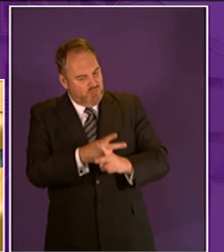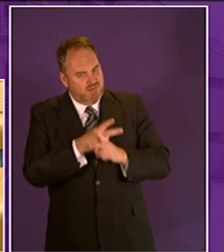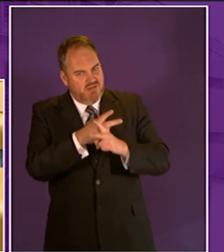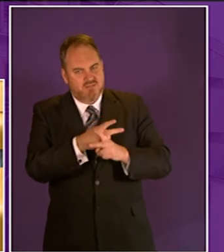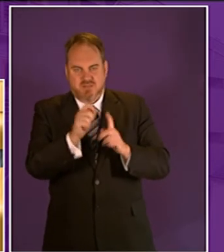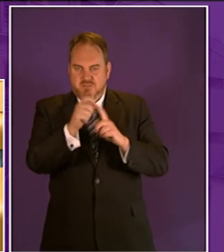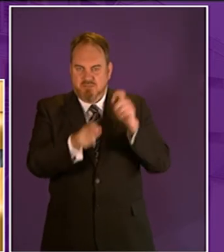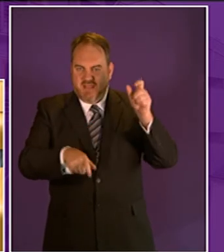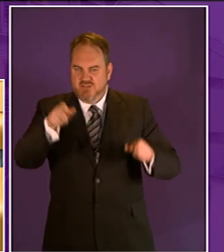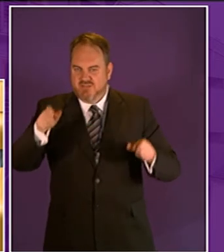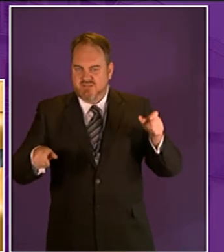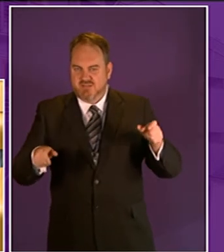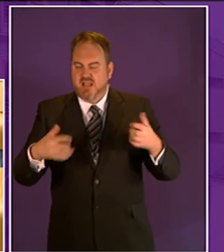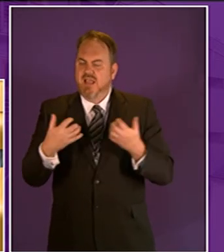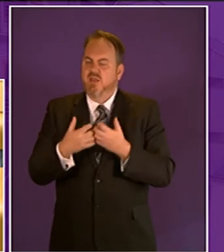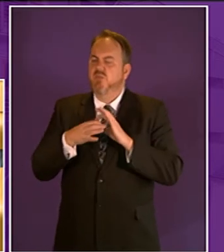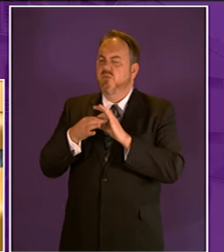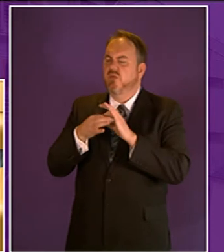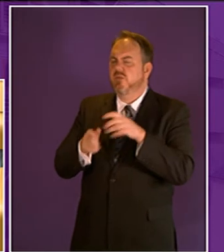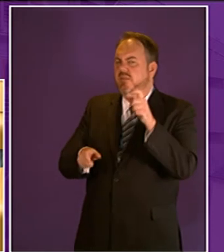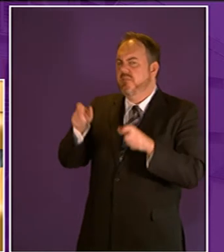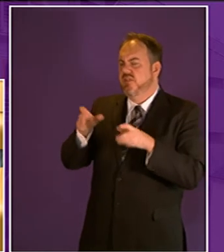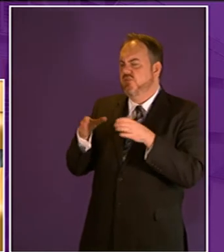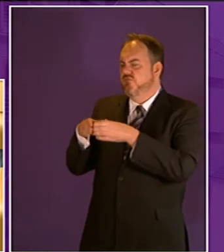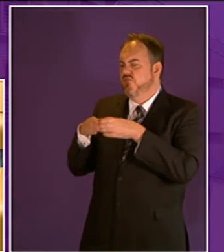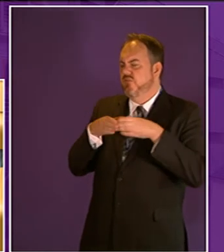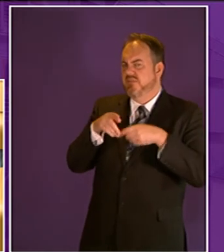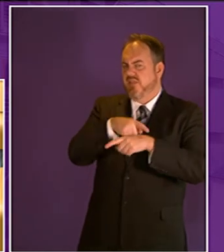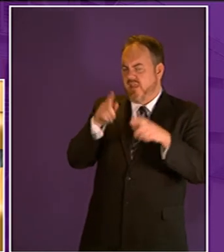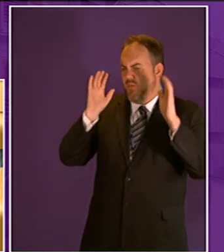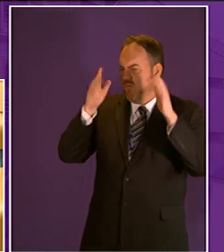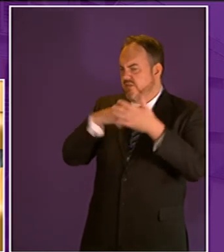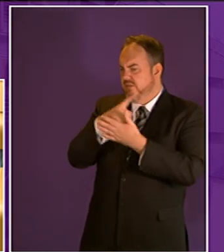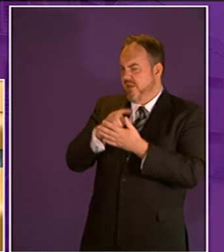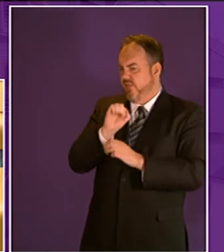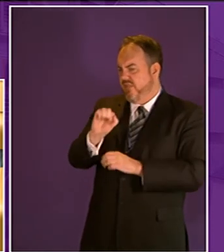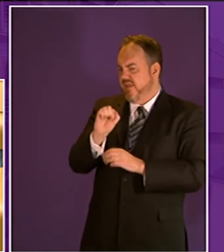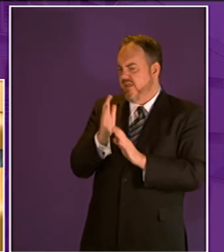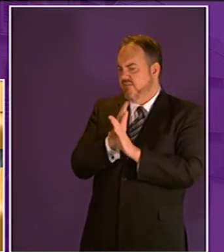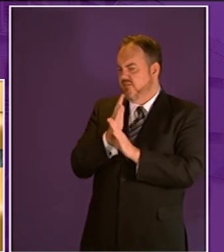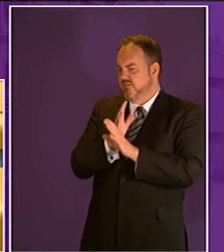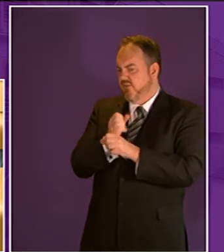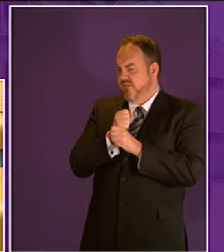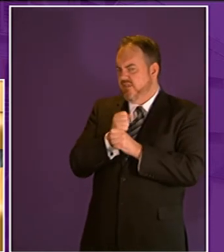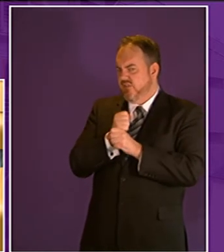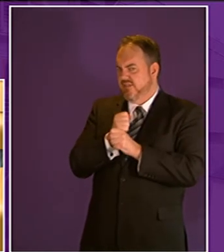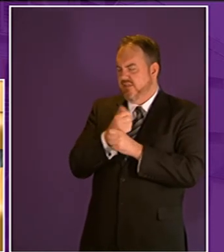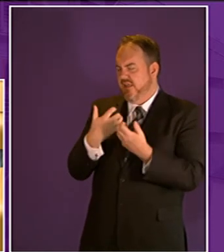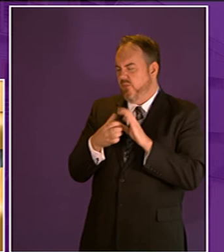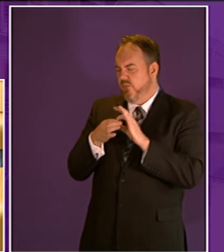laid with patient groups and organisations who have concerns about the safety and privacy of that patient data? Thank